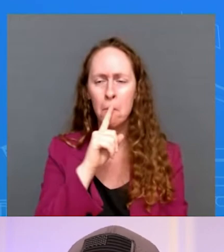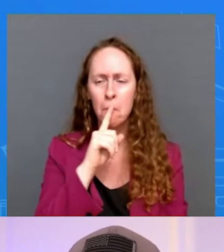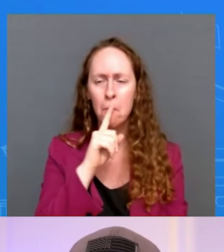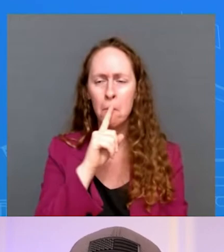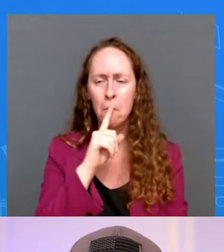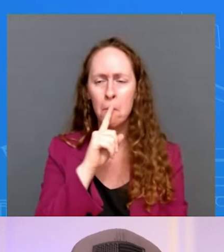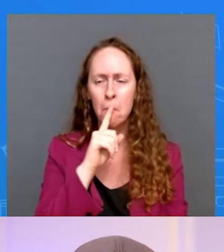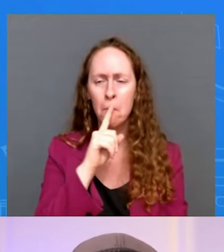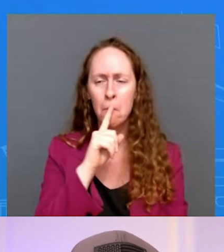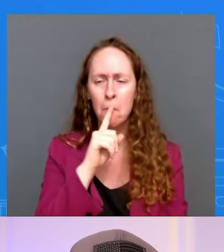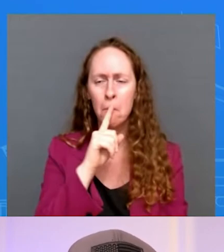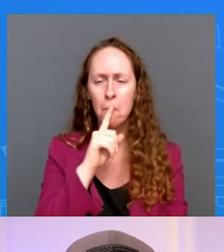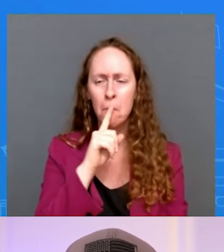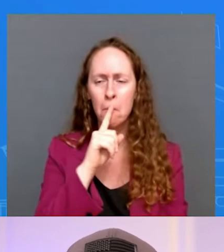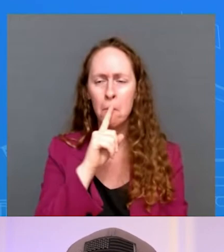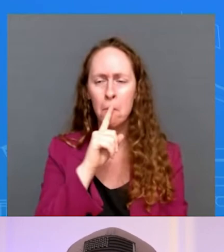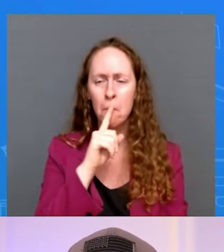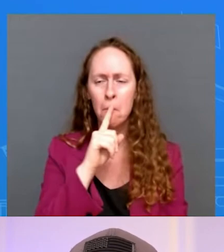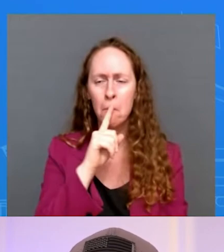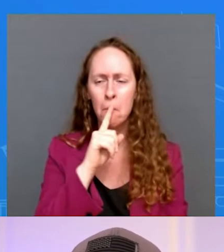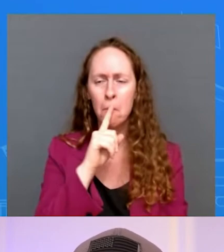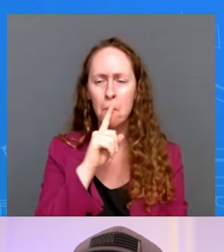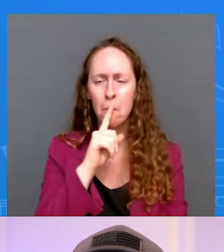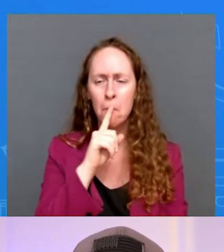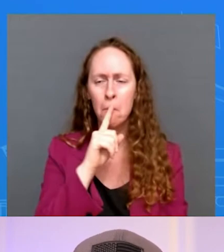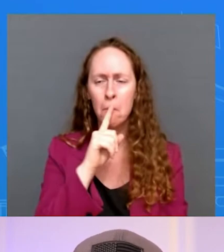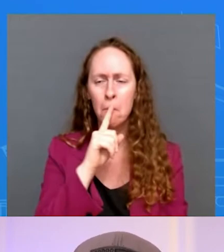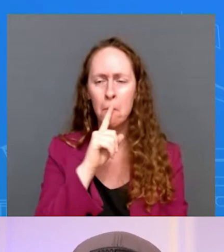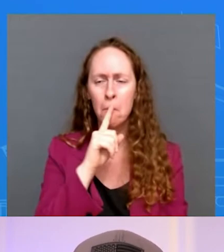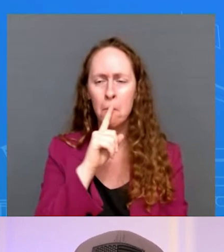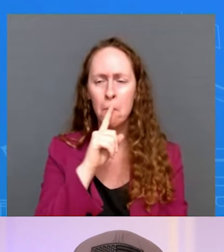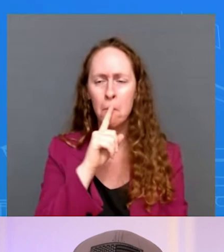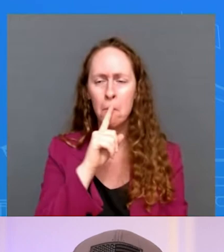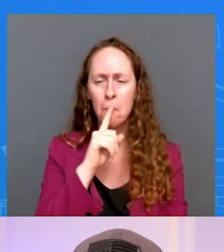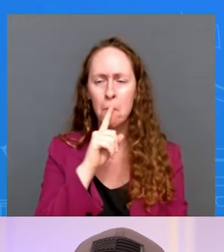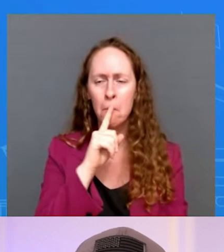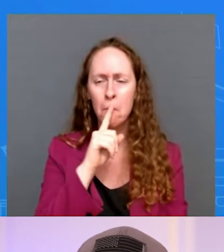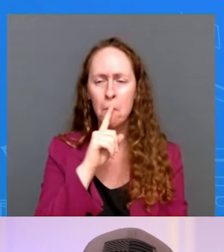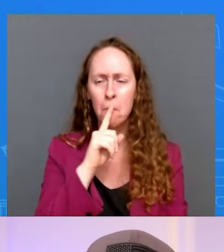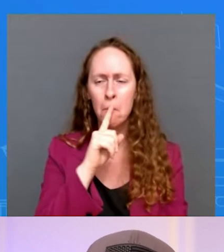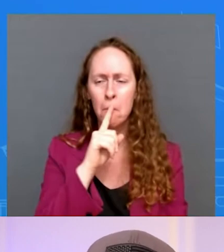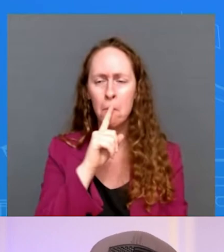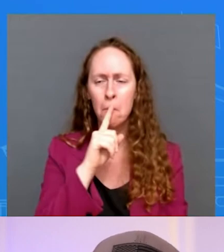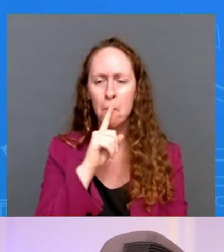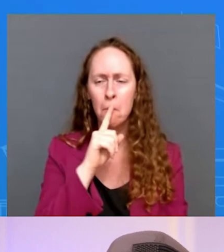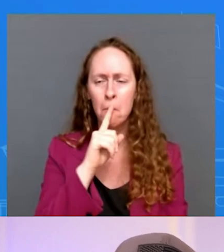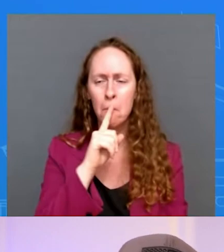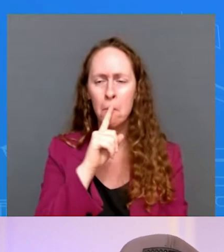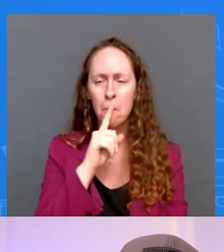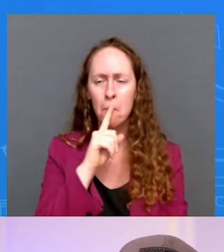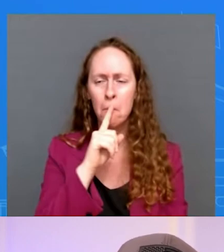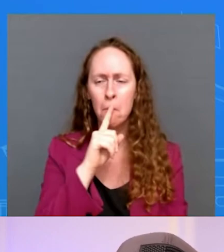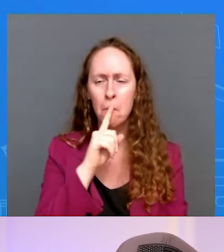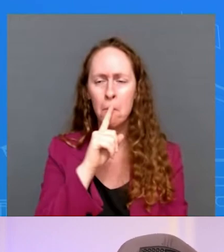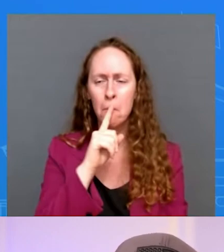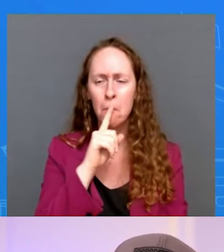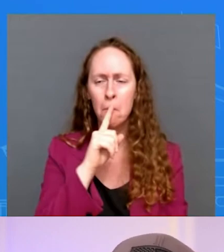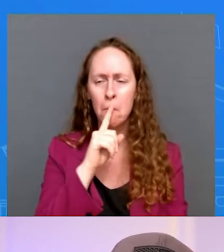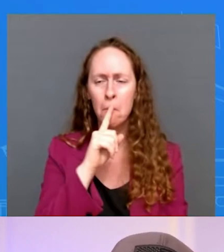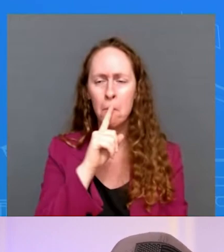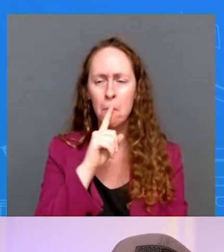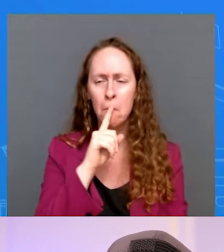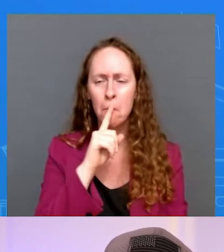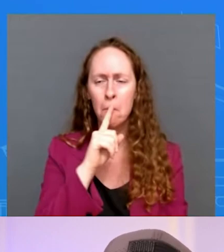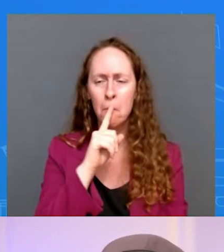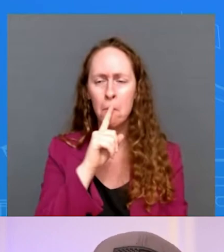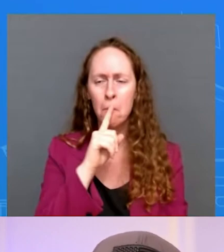So this is the charades from the White House. This is the continued messaging that they want to push here, either dodging the question, not answering the question, spinning the question, or